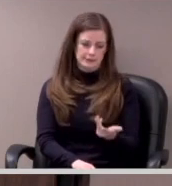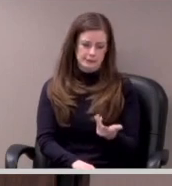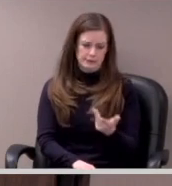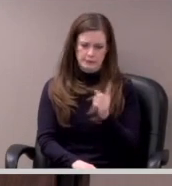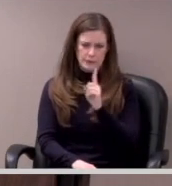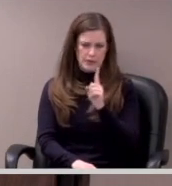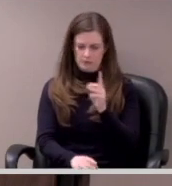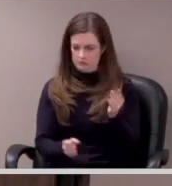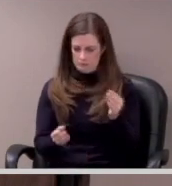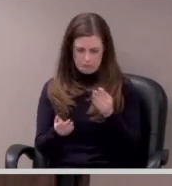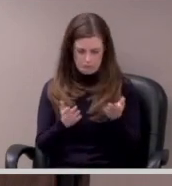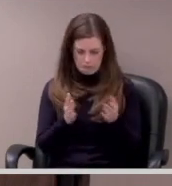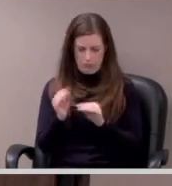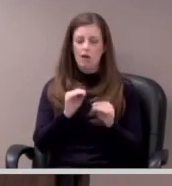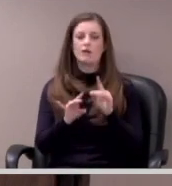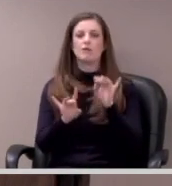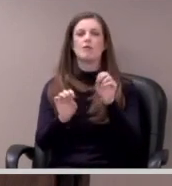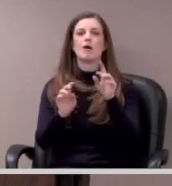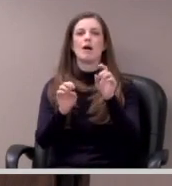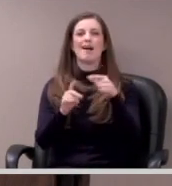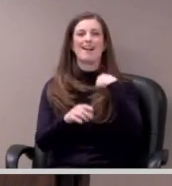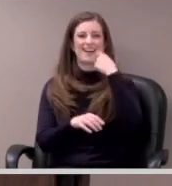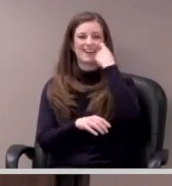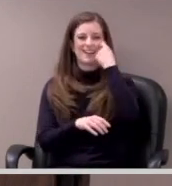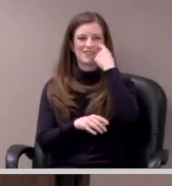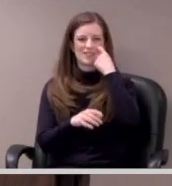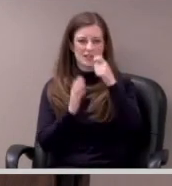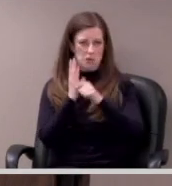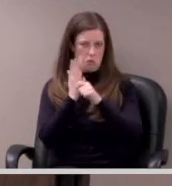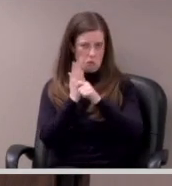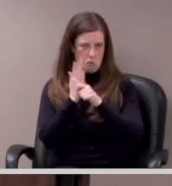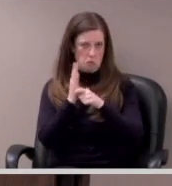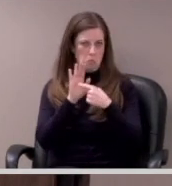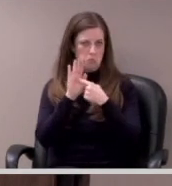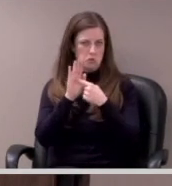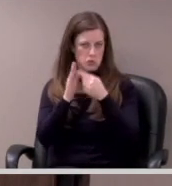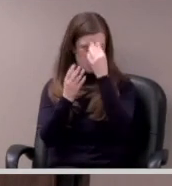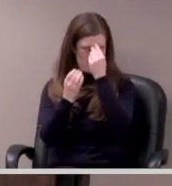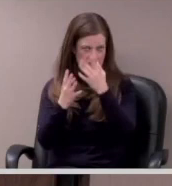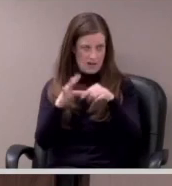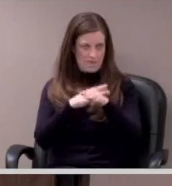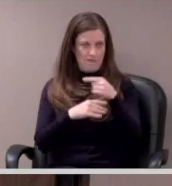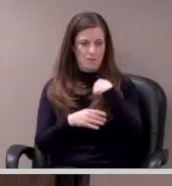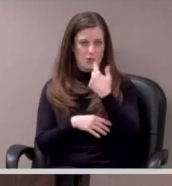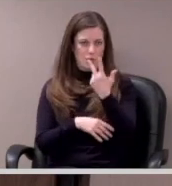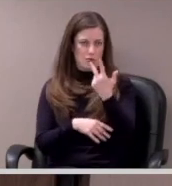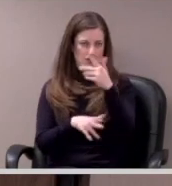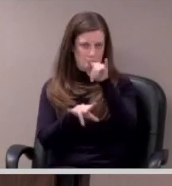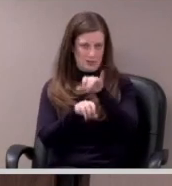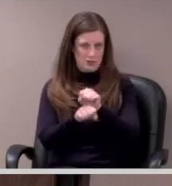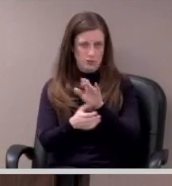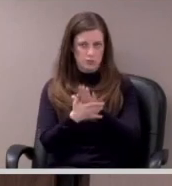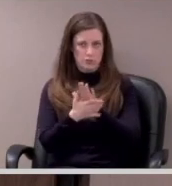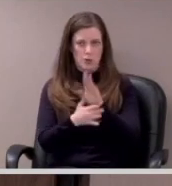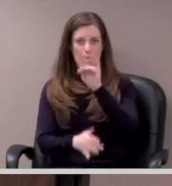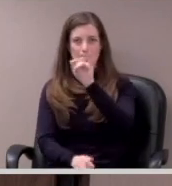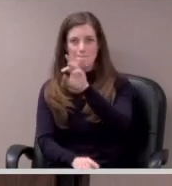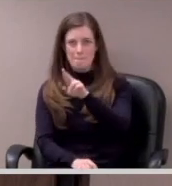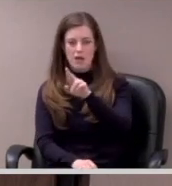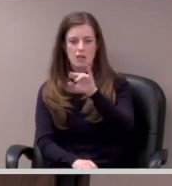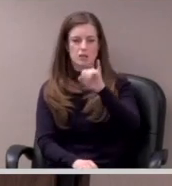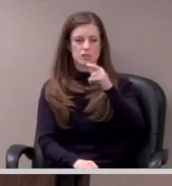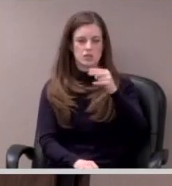Where are we at now? Okay. In a recent CJ article, showing data from 3 traditional schools, Butler, Johnson,